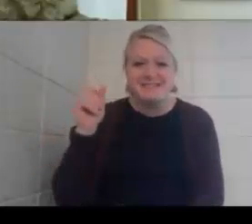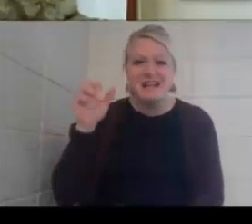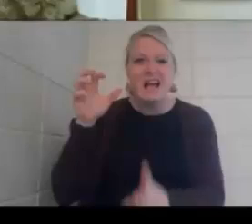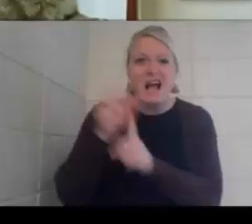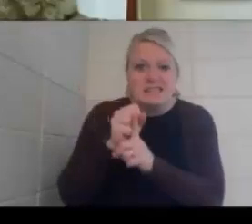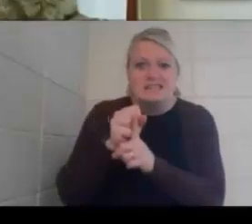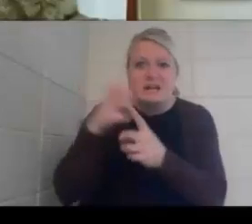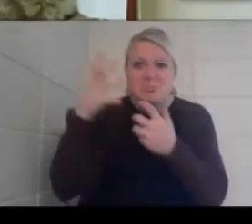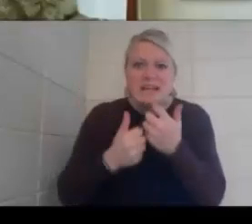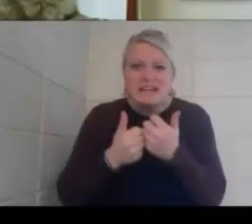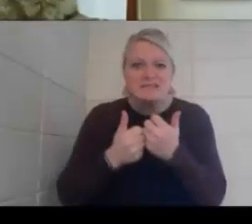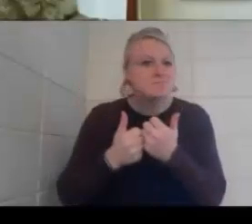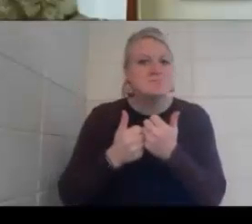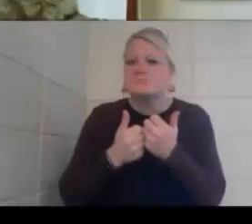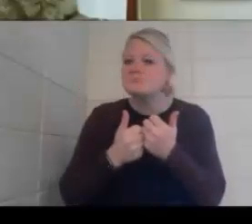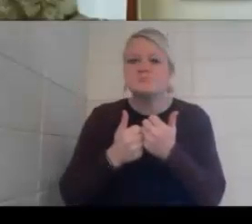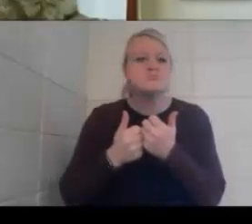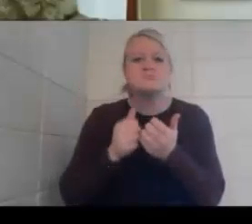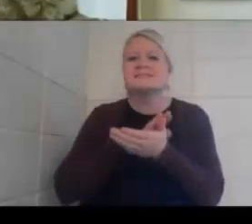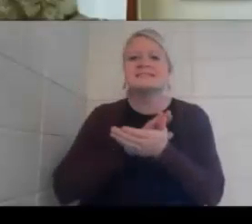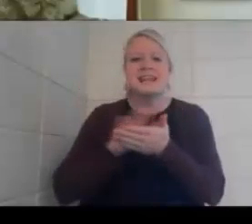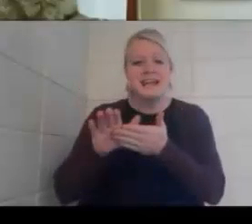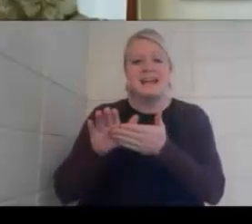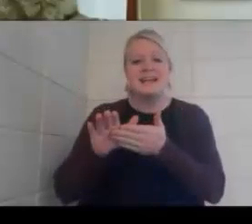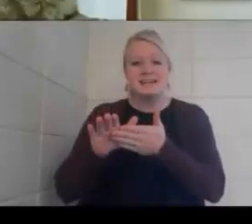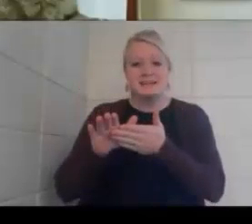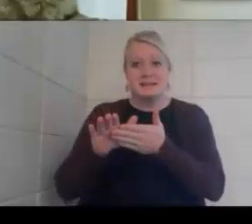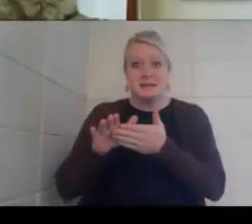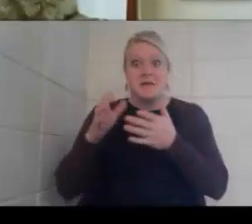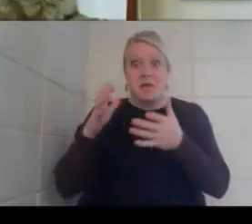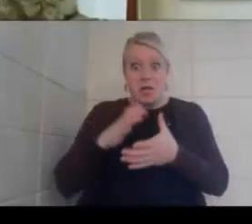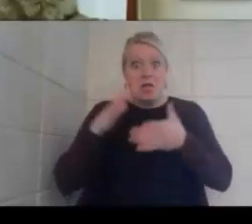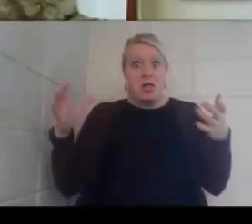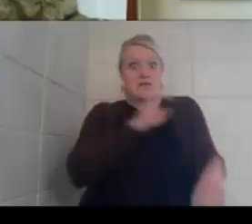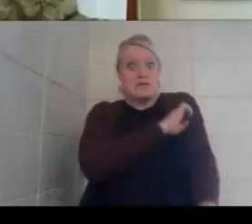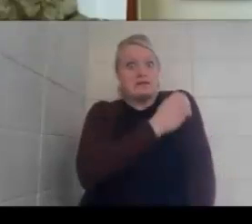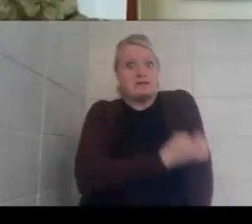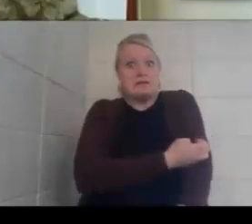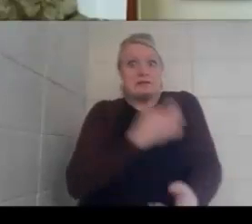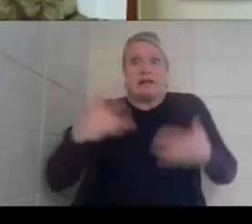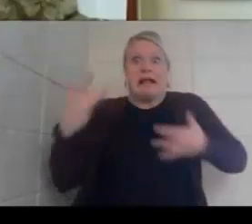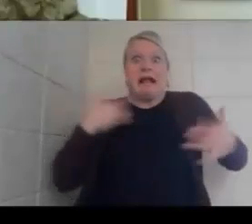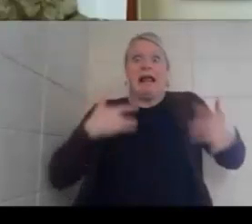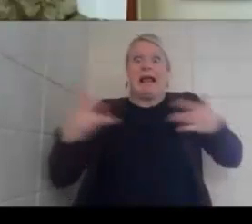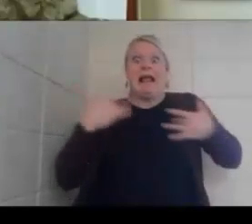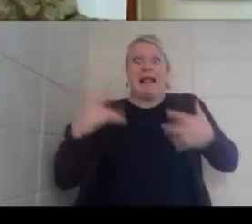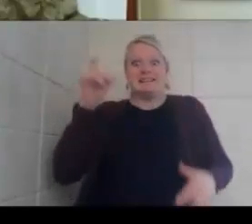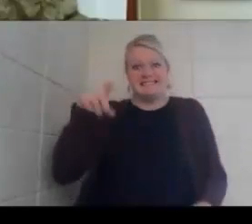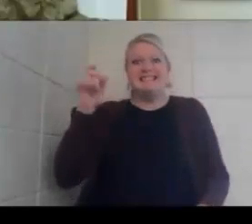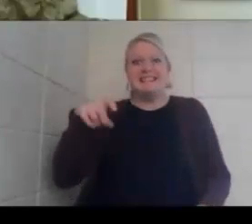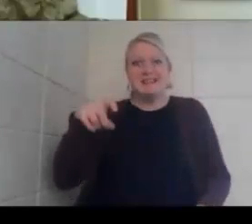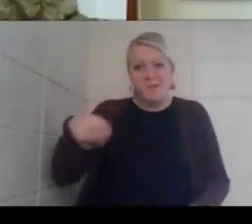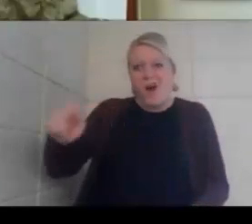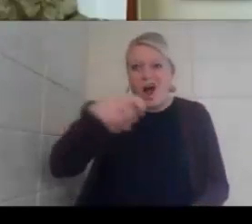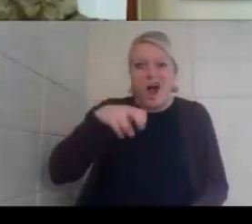They are very nice dogs. Do they bite? Are they mean? Nope, they are nice. They have a